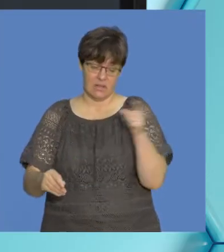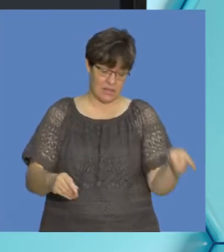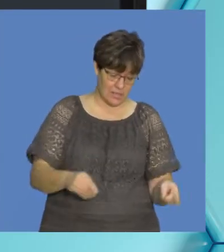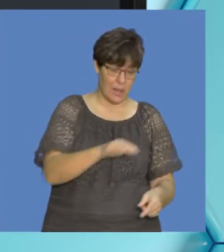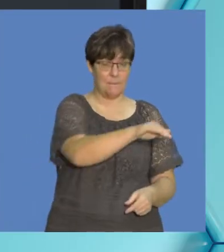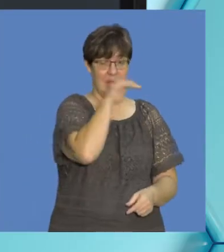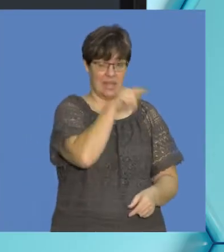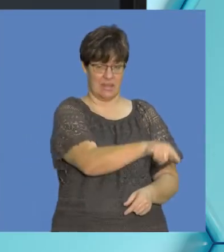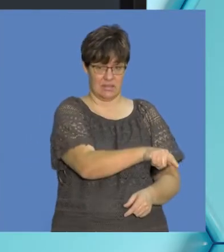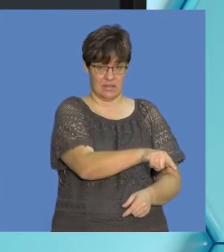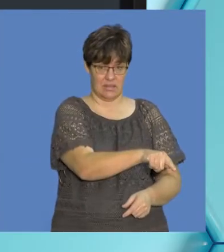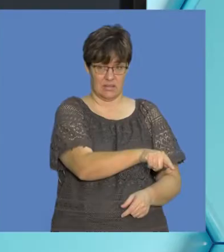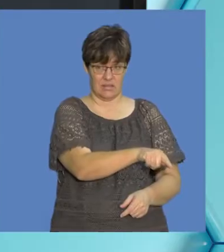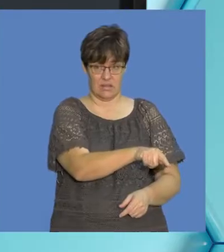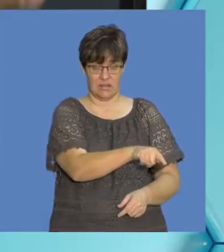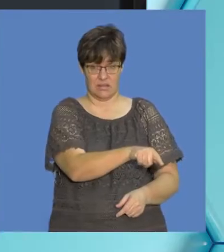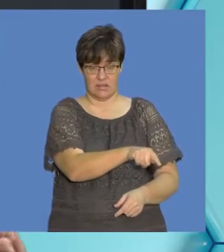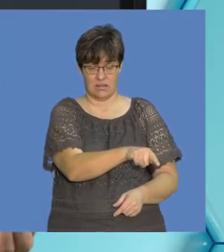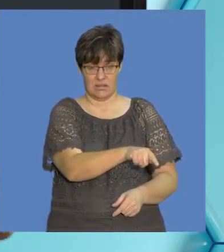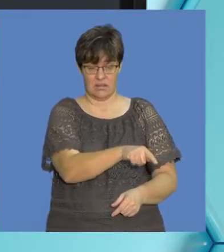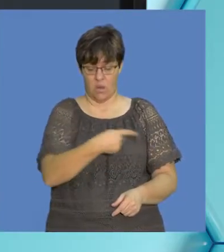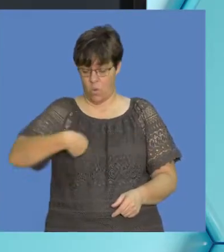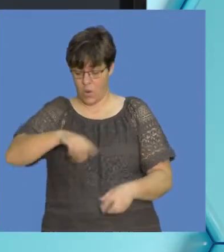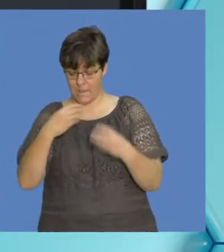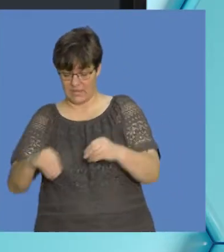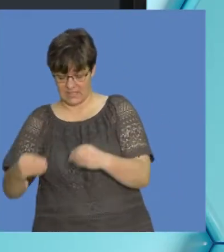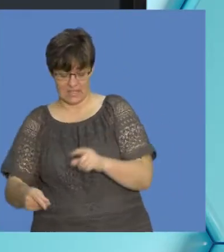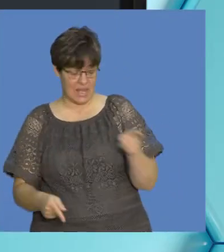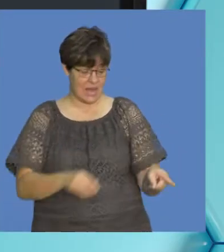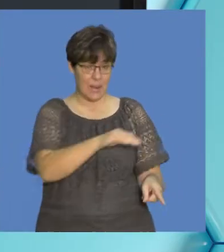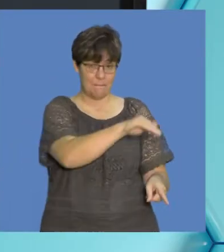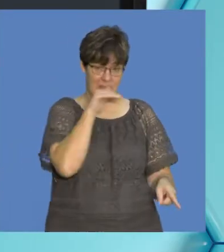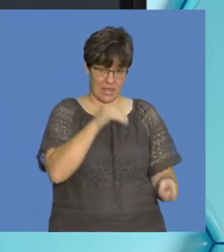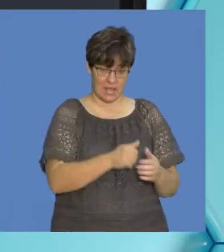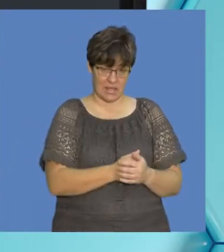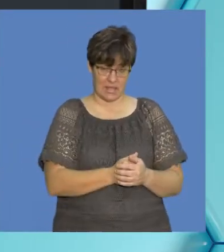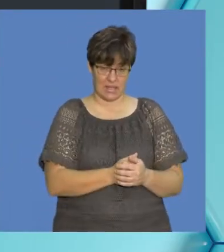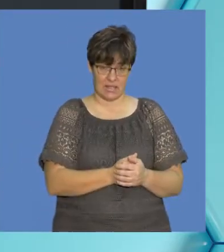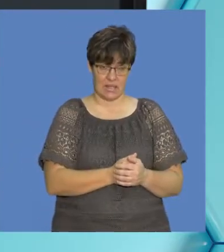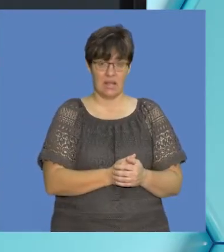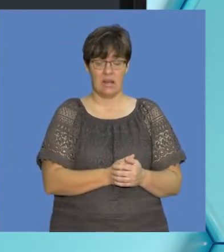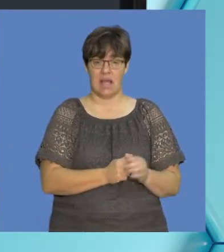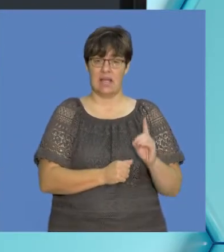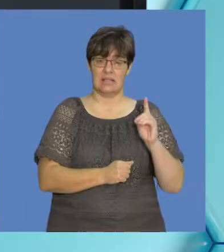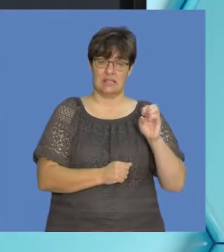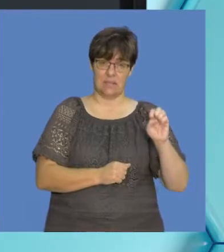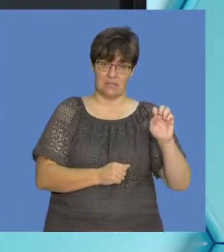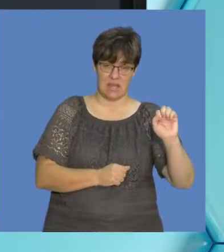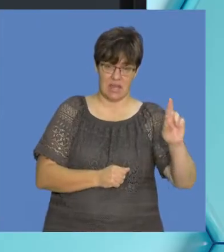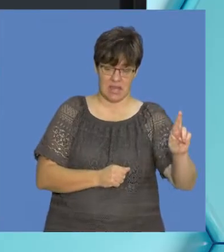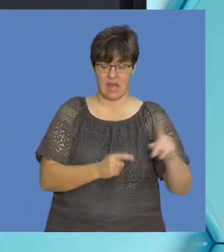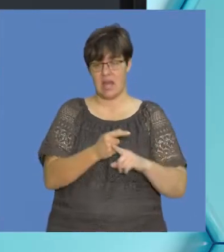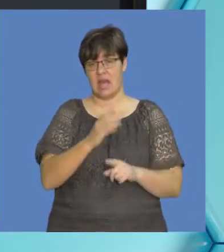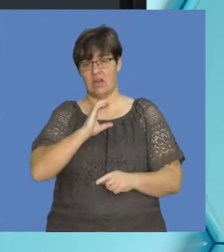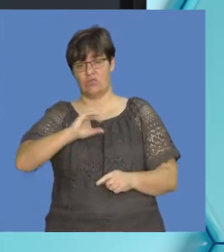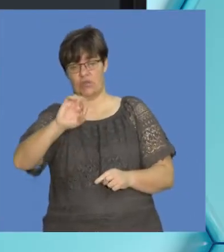bank, right? Between us and the bank is one of debtor and creditor. Have you ever thought